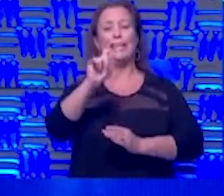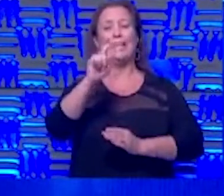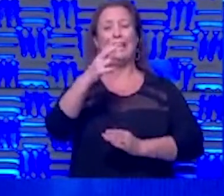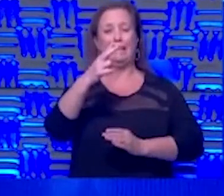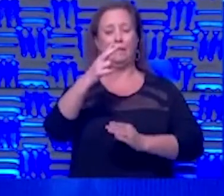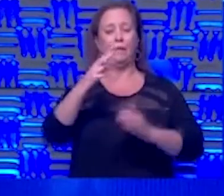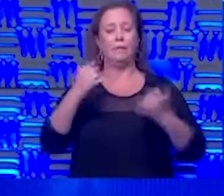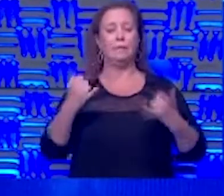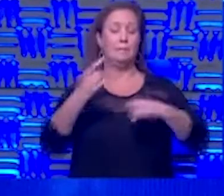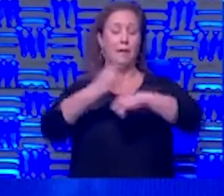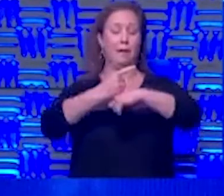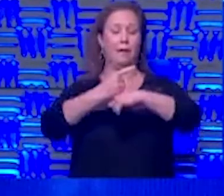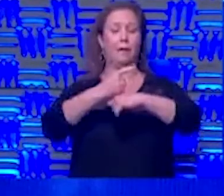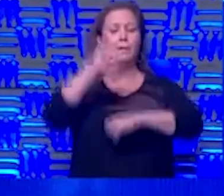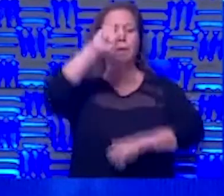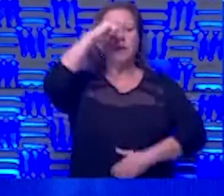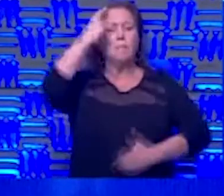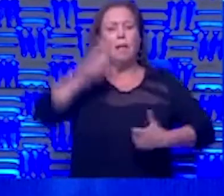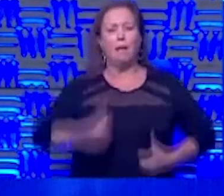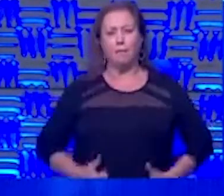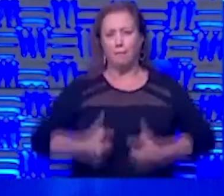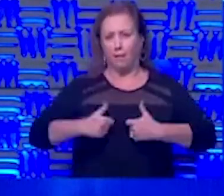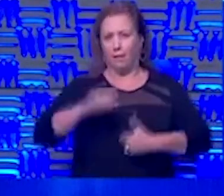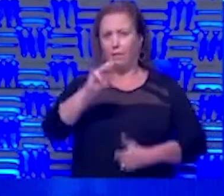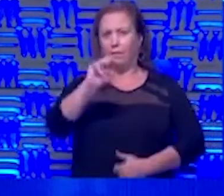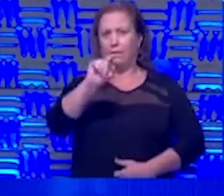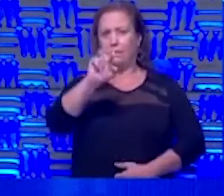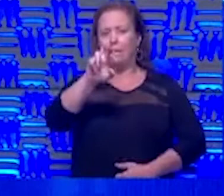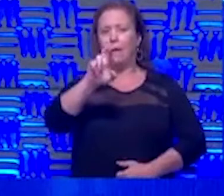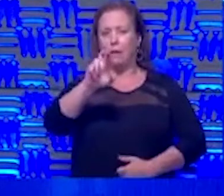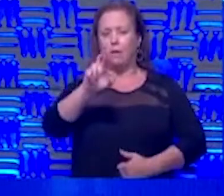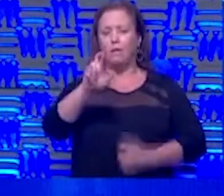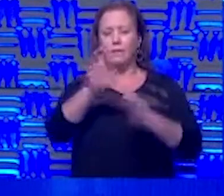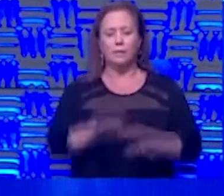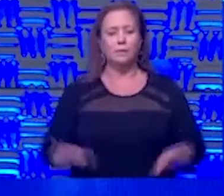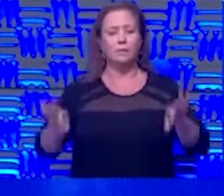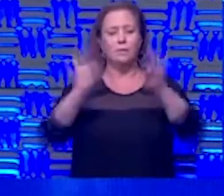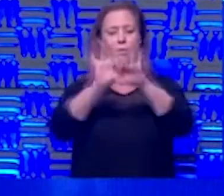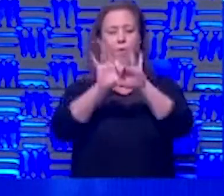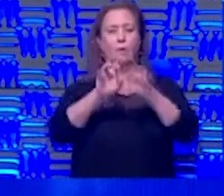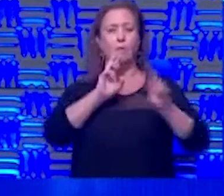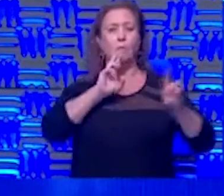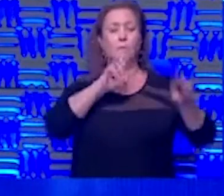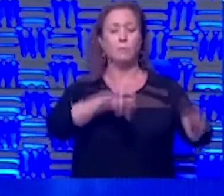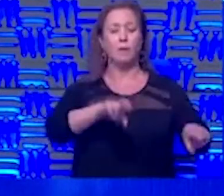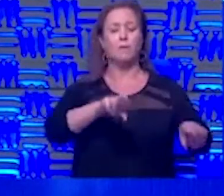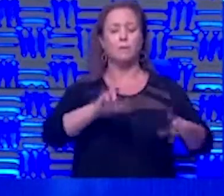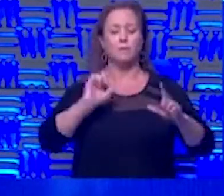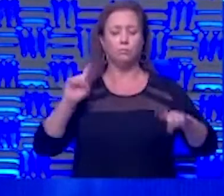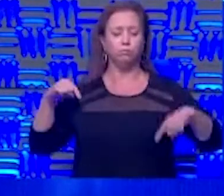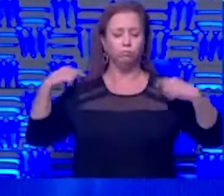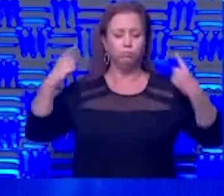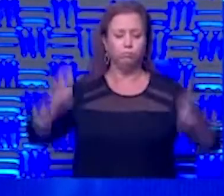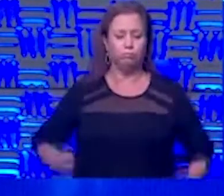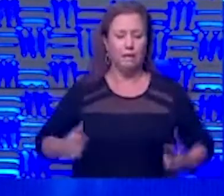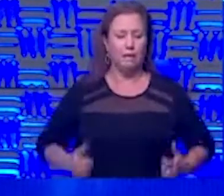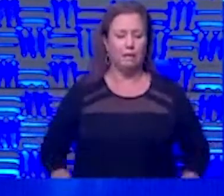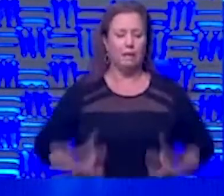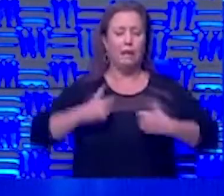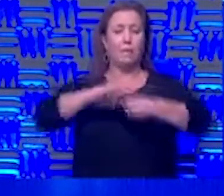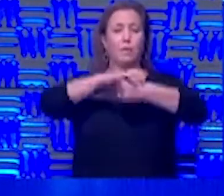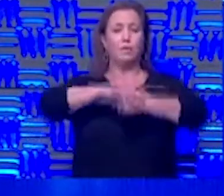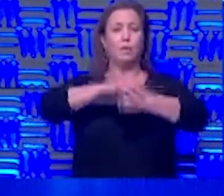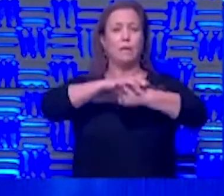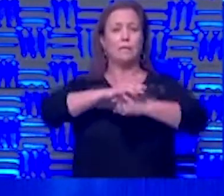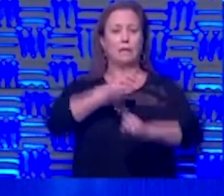movement often, I think, in some regards, is a response to lifelong stress, which we know affects